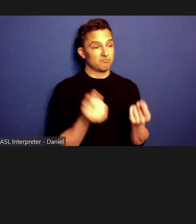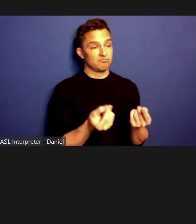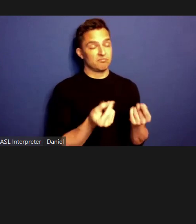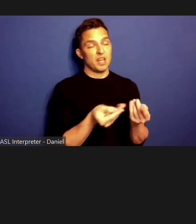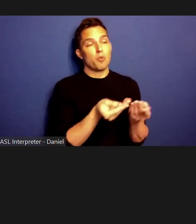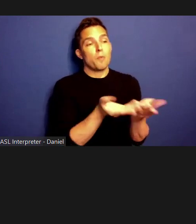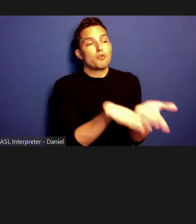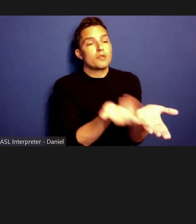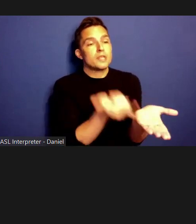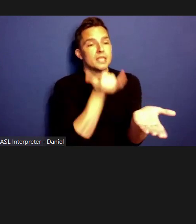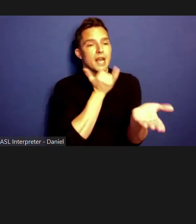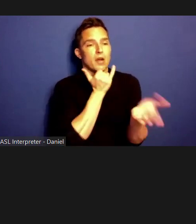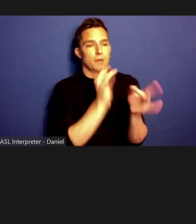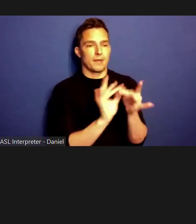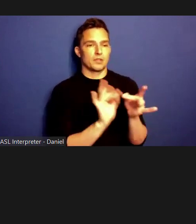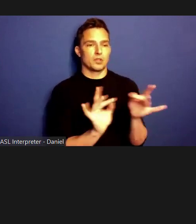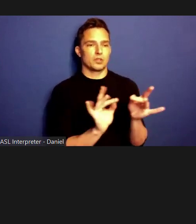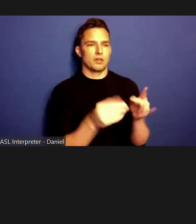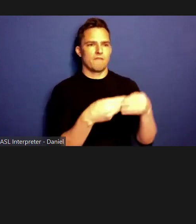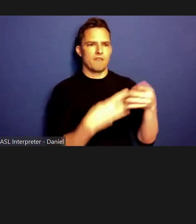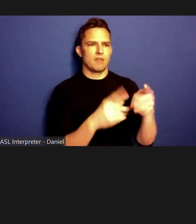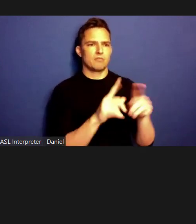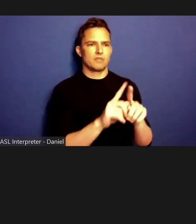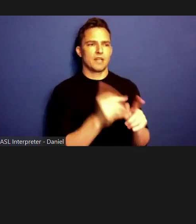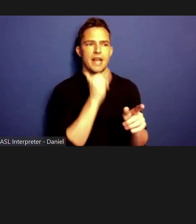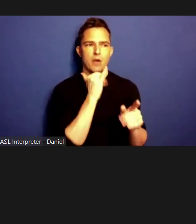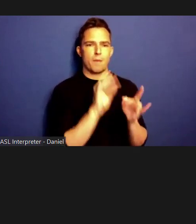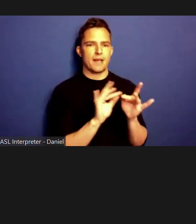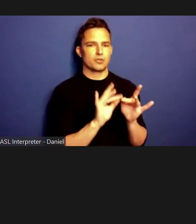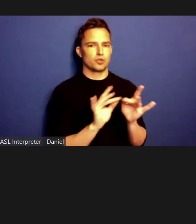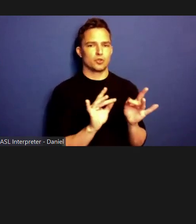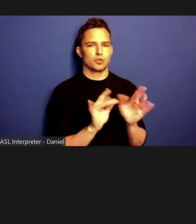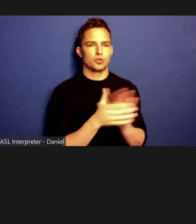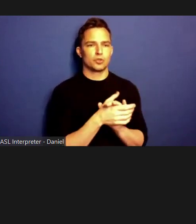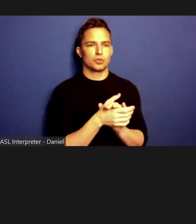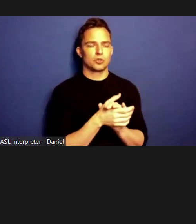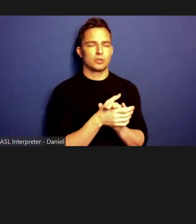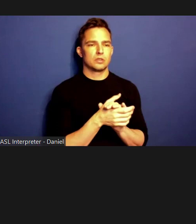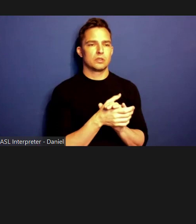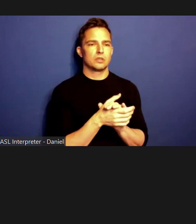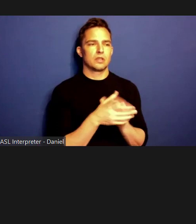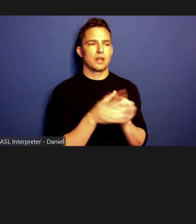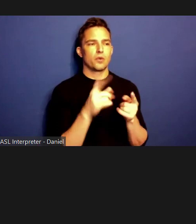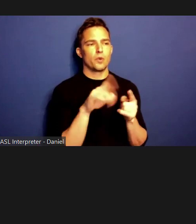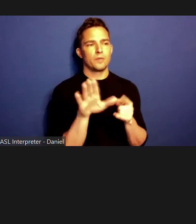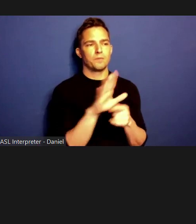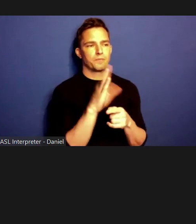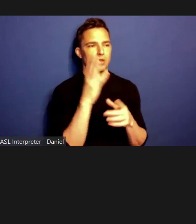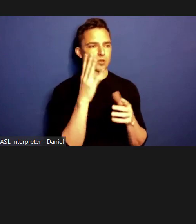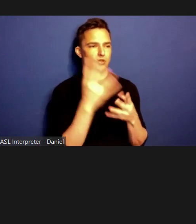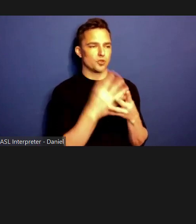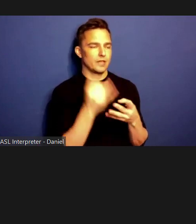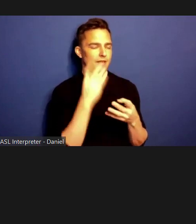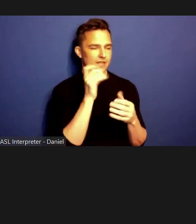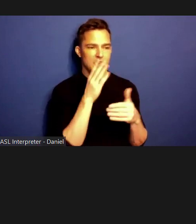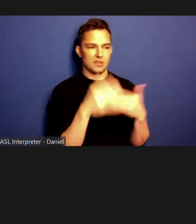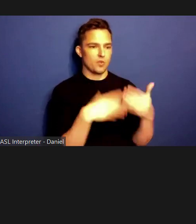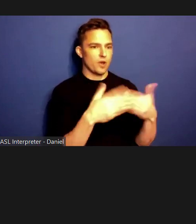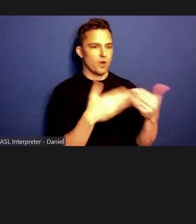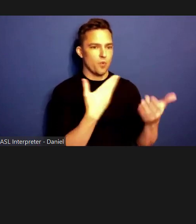error message or various error messages when you're screening if it's not going